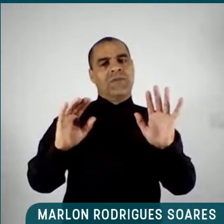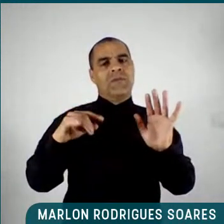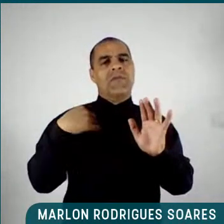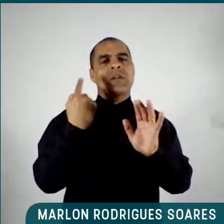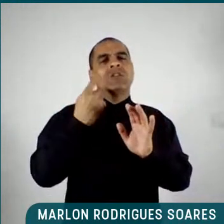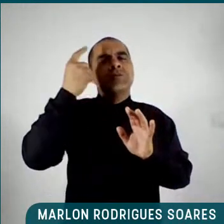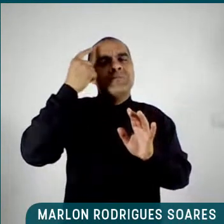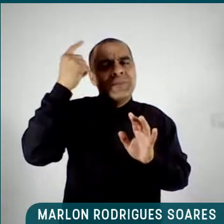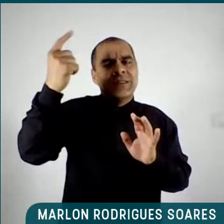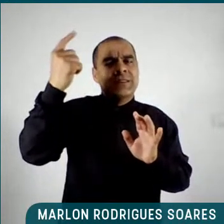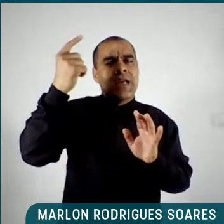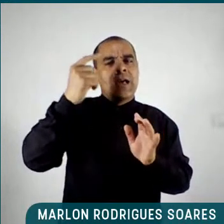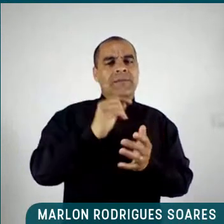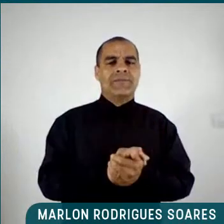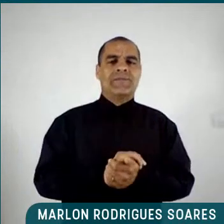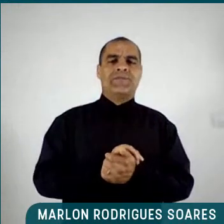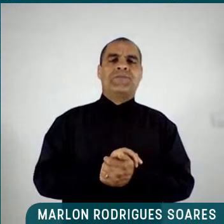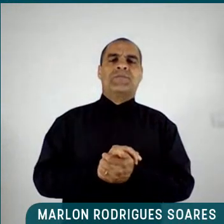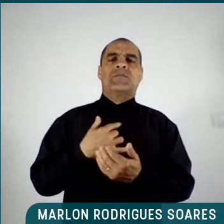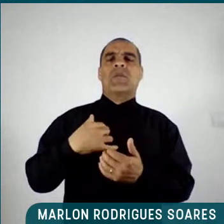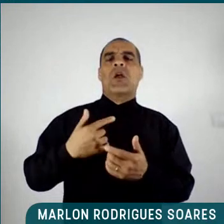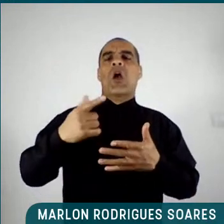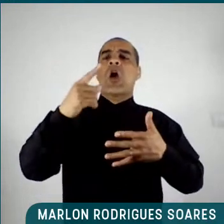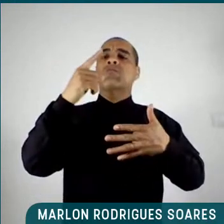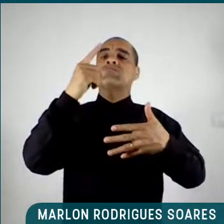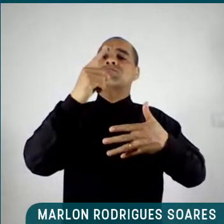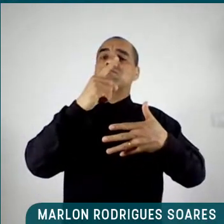I will mention a few possibilities here.